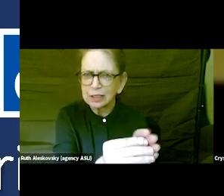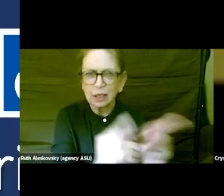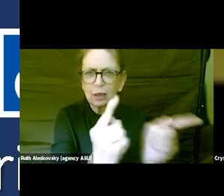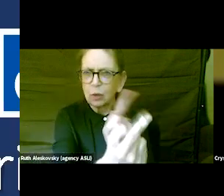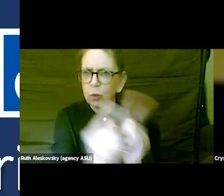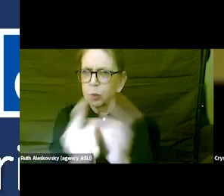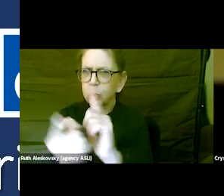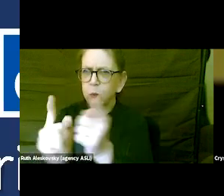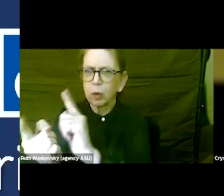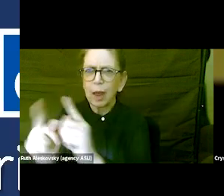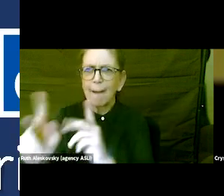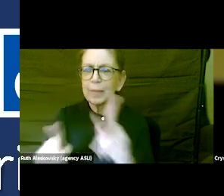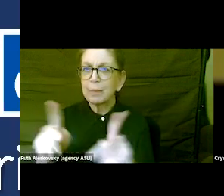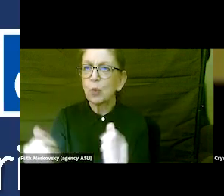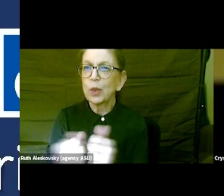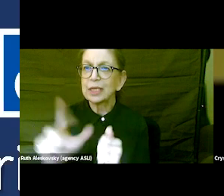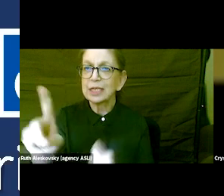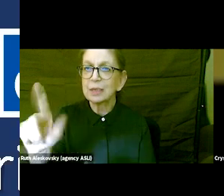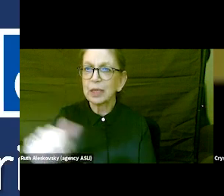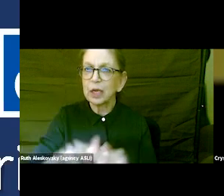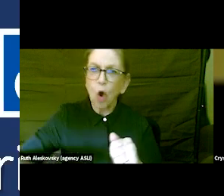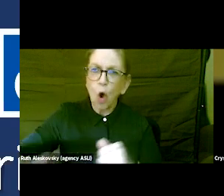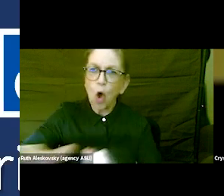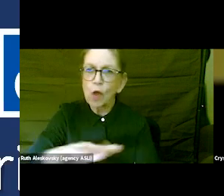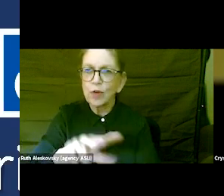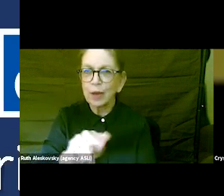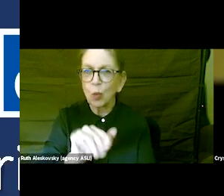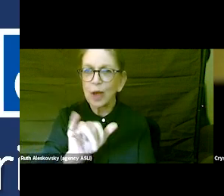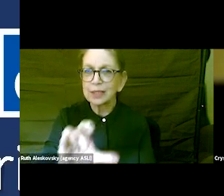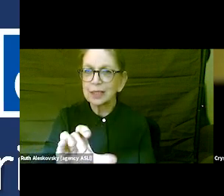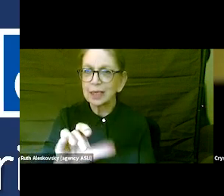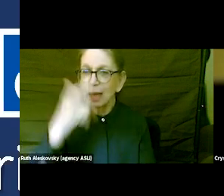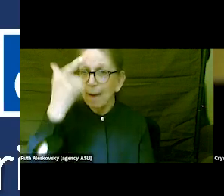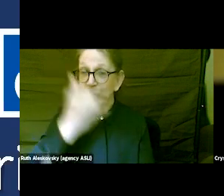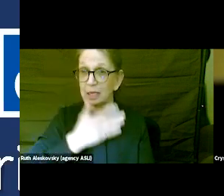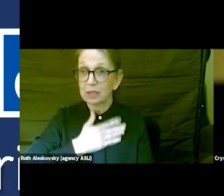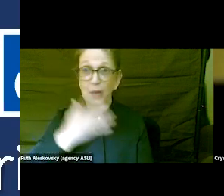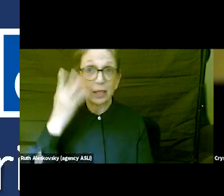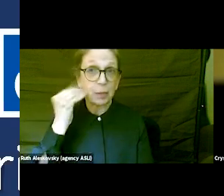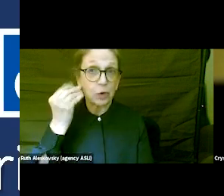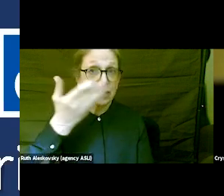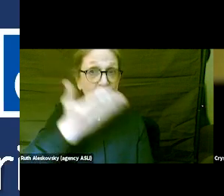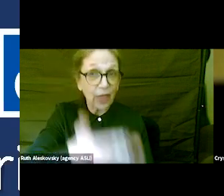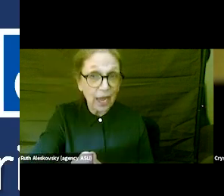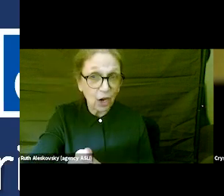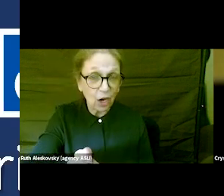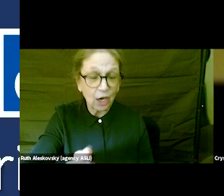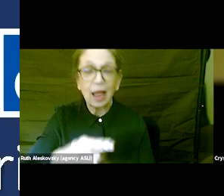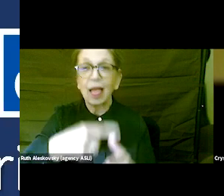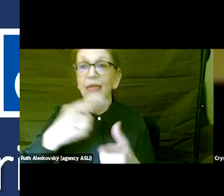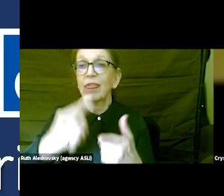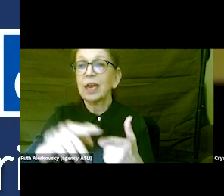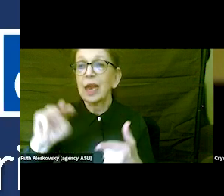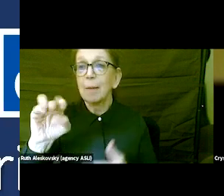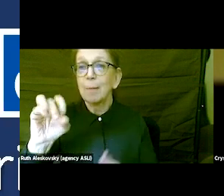citywide. And because of that, I was asked to join the New York City Mayor's Office for People with Disabilities. Next